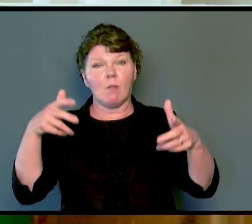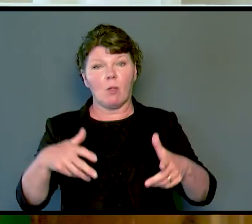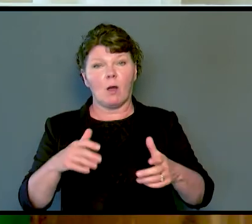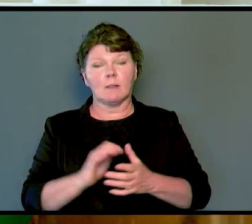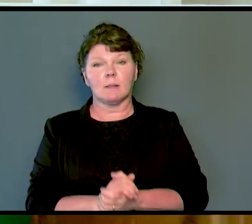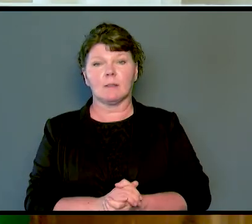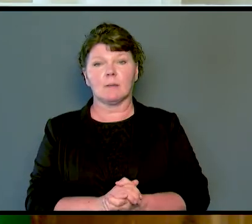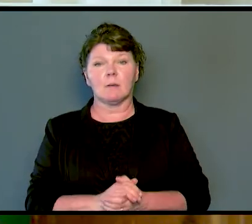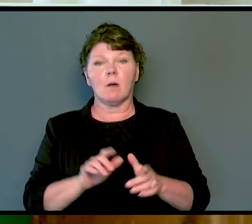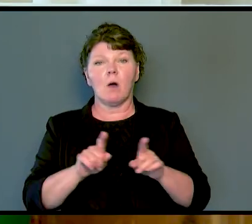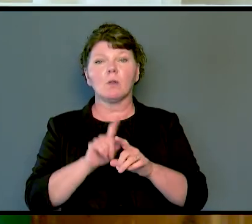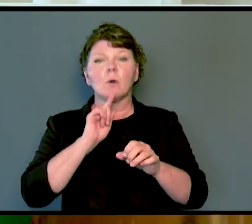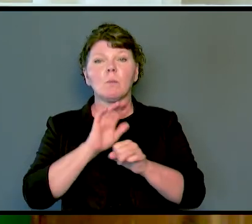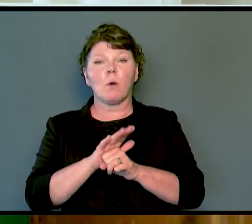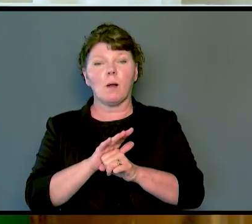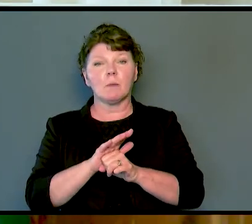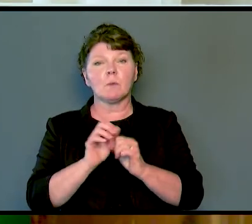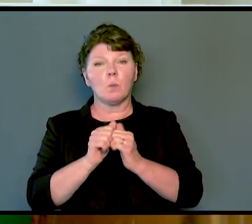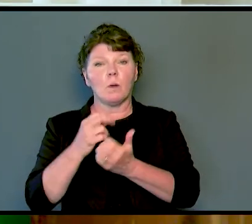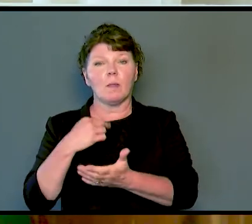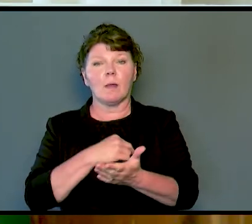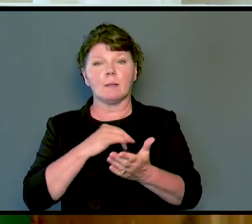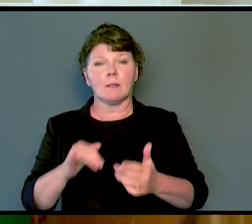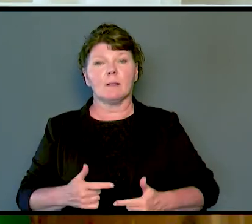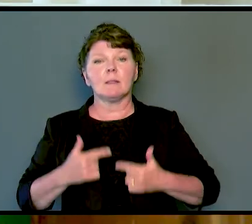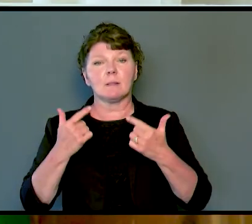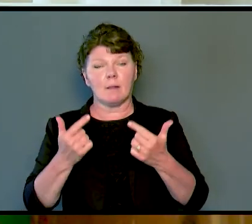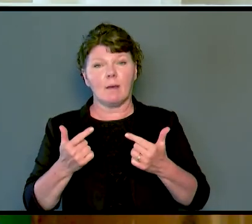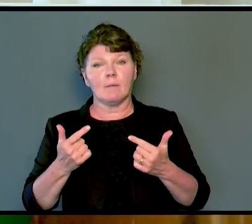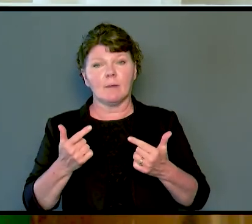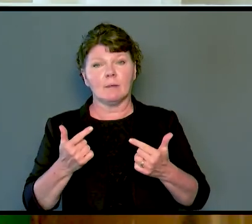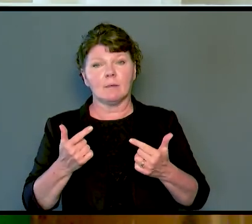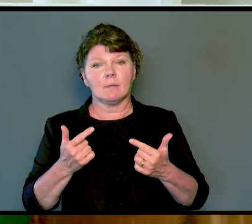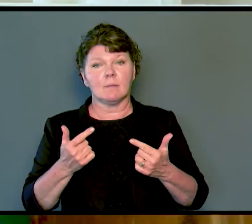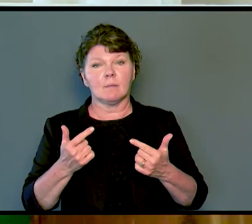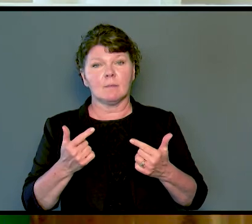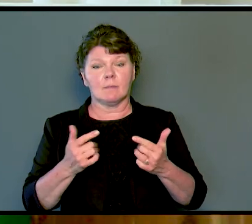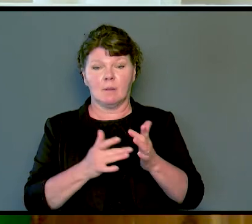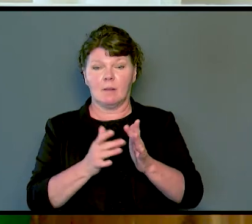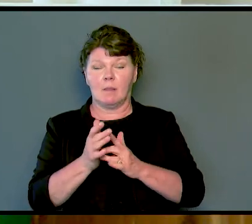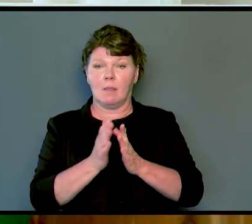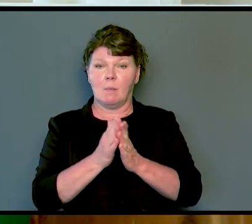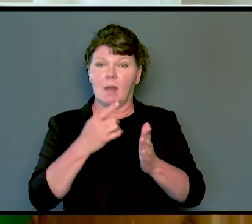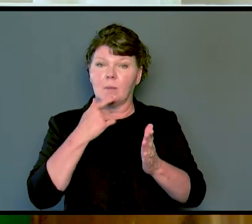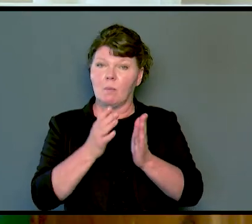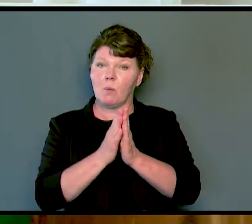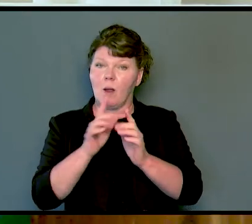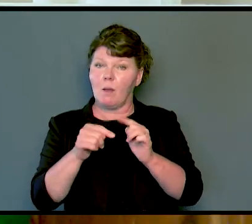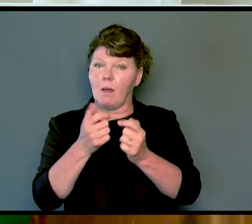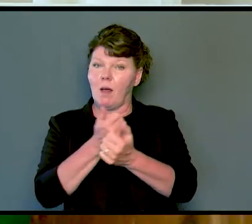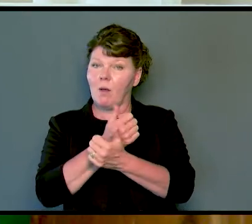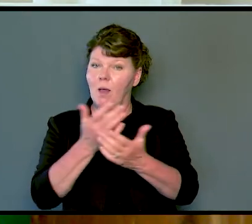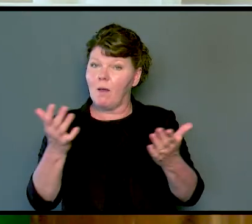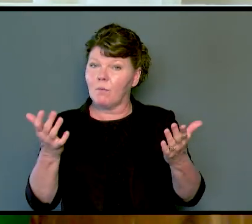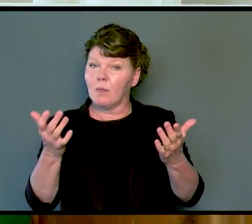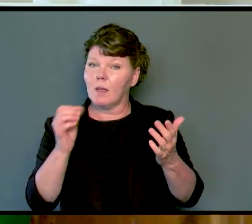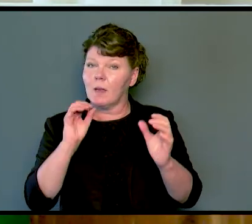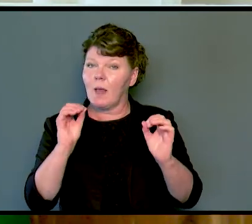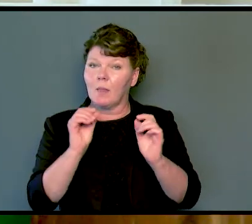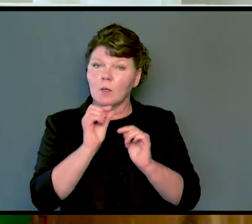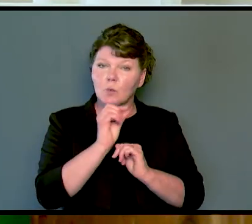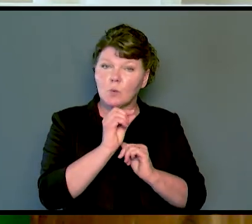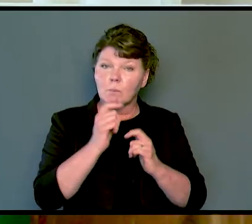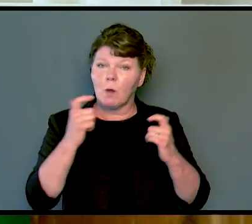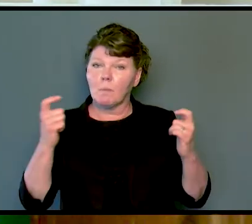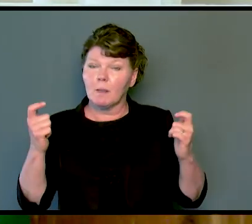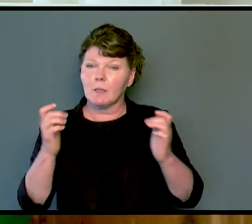was lost. He also promises to be with us in this life. The Bible says to pray about everything. Nothing is too big or too